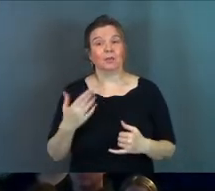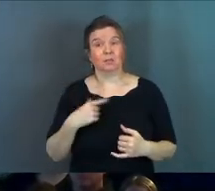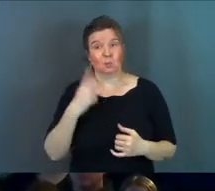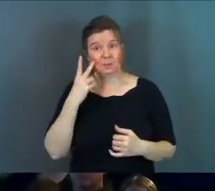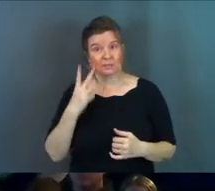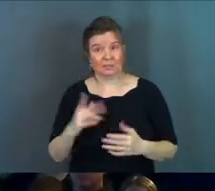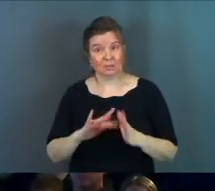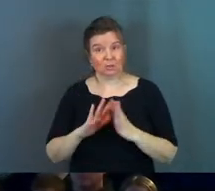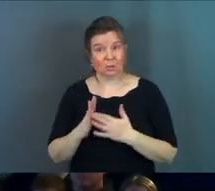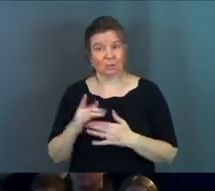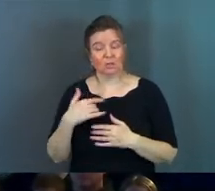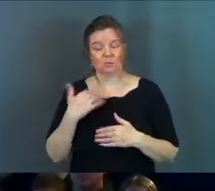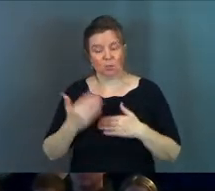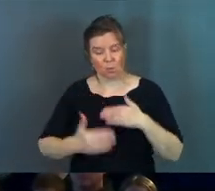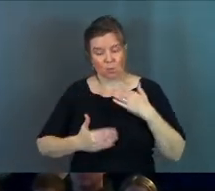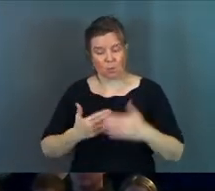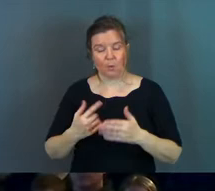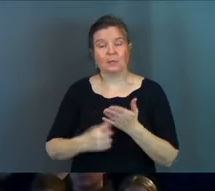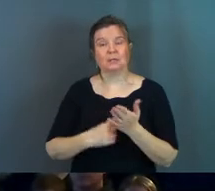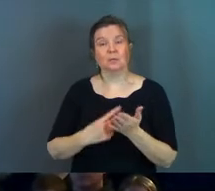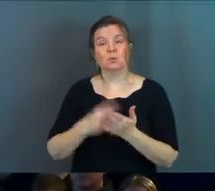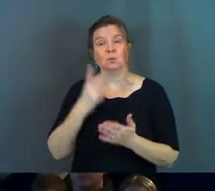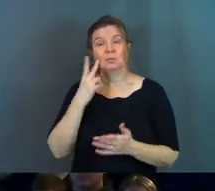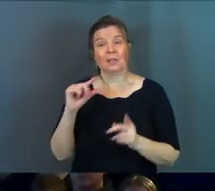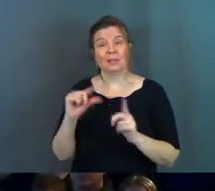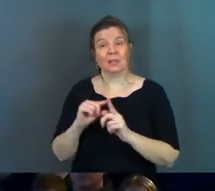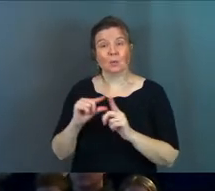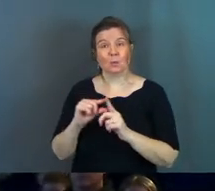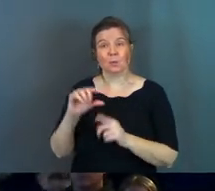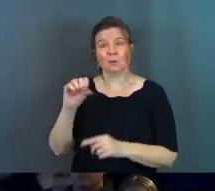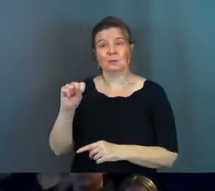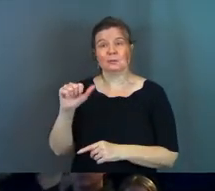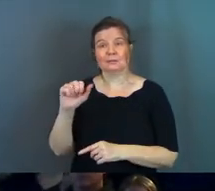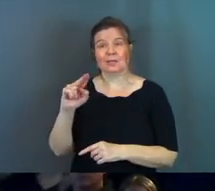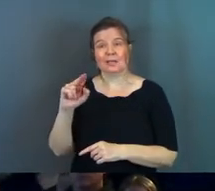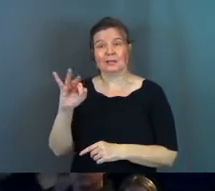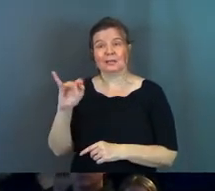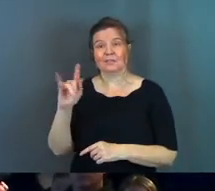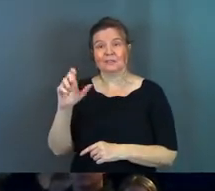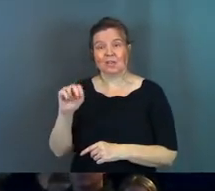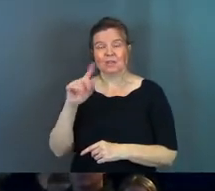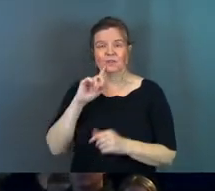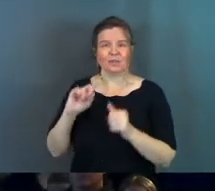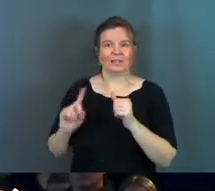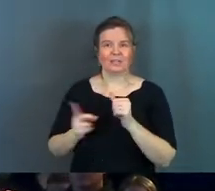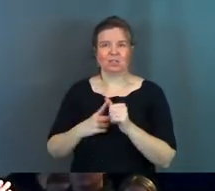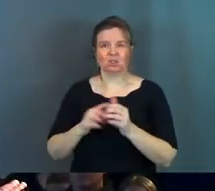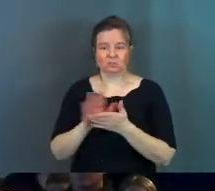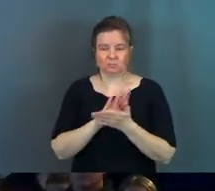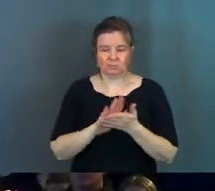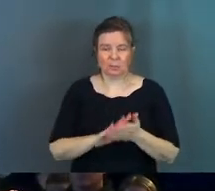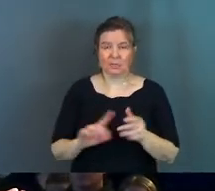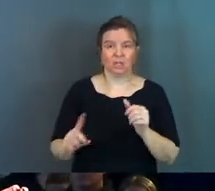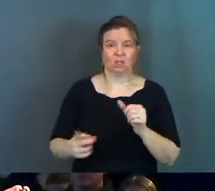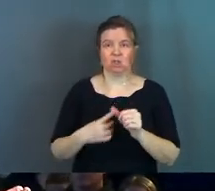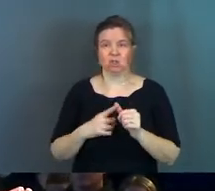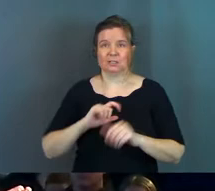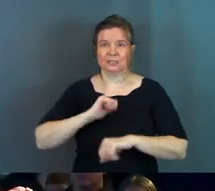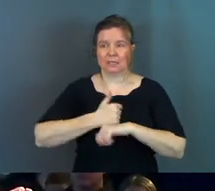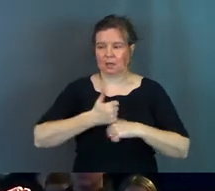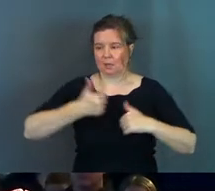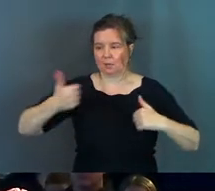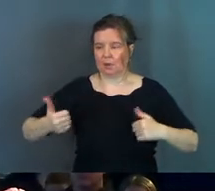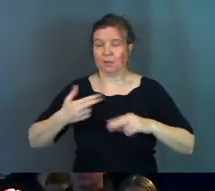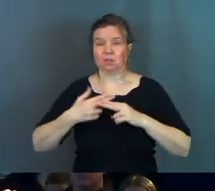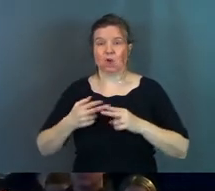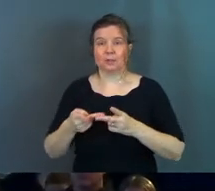you're going to see in the scripture as you go along is sometimes you'll see that word used for the initial sanctification, the initial setting apart.